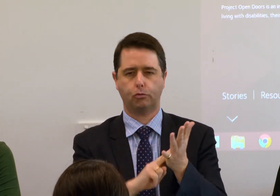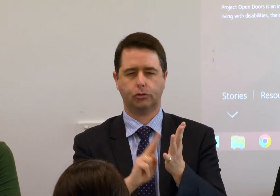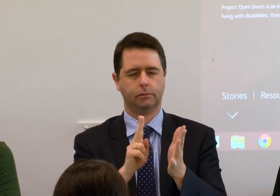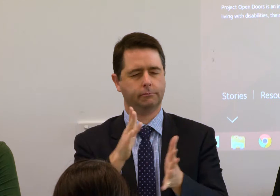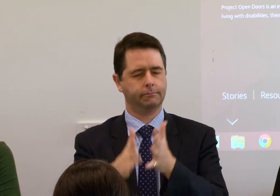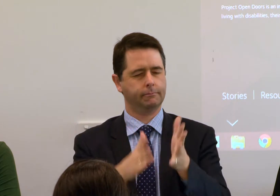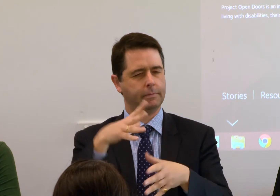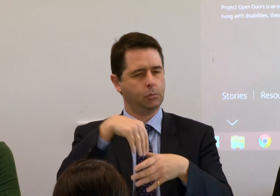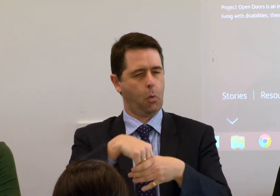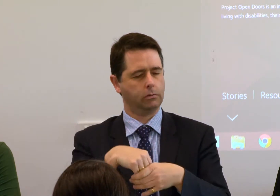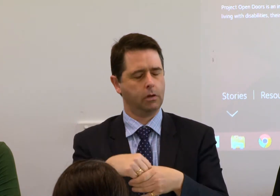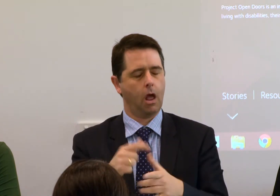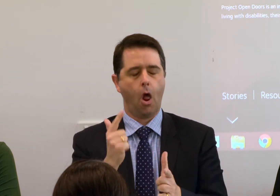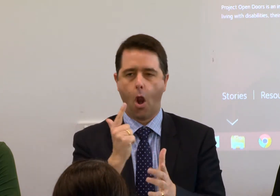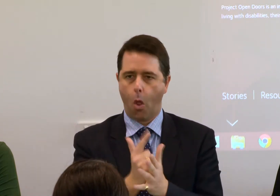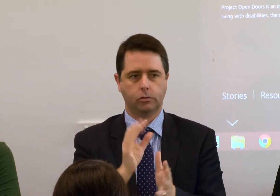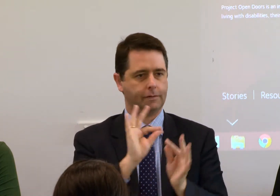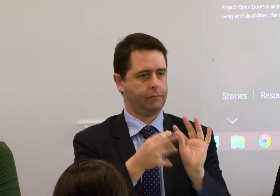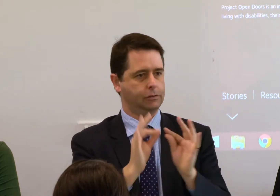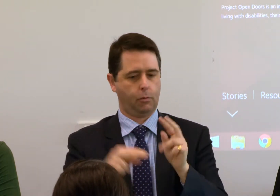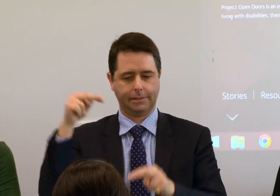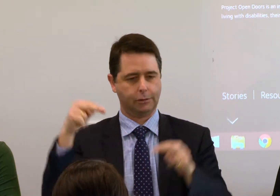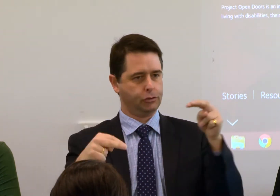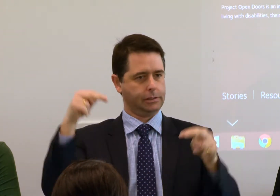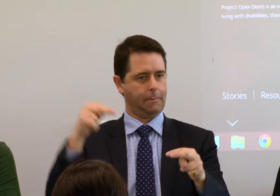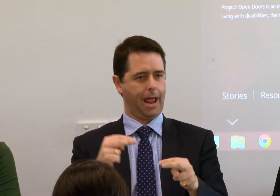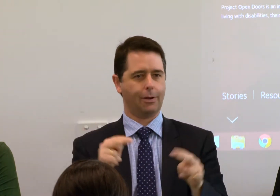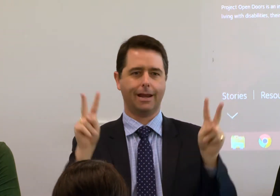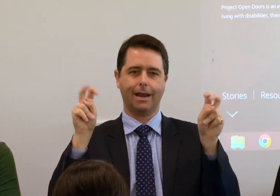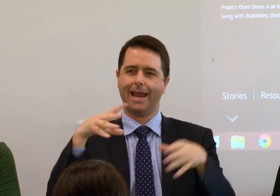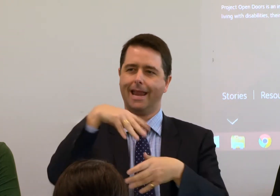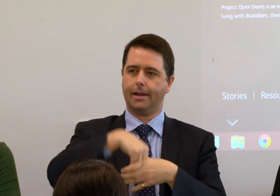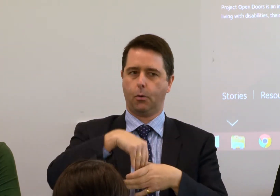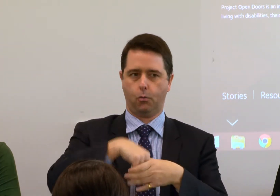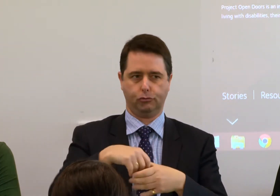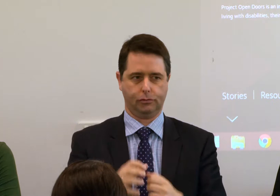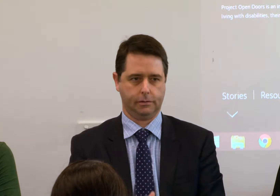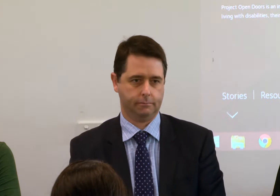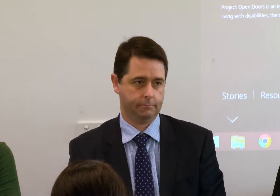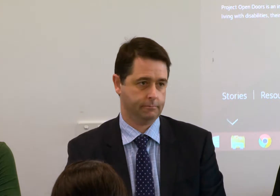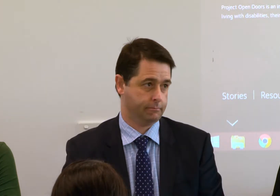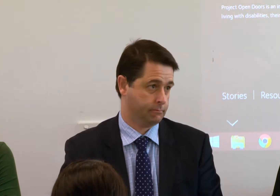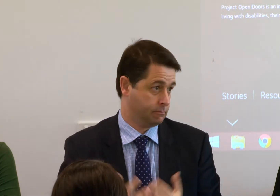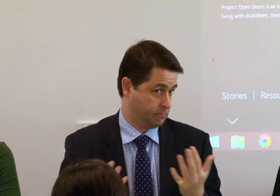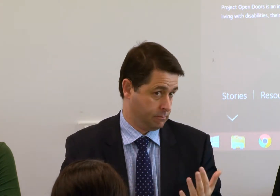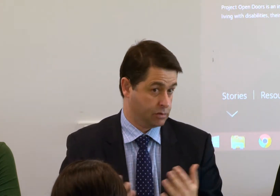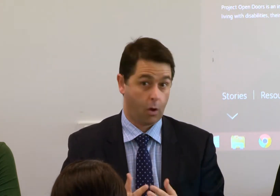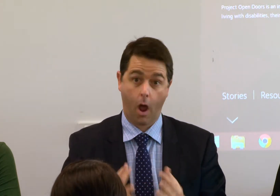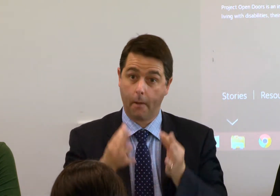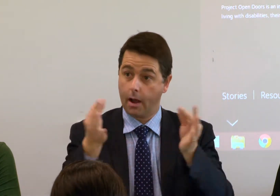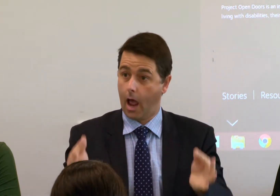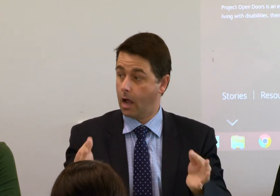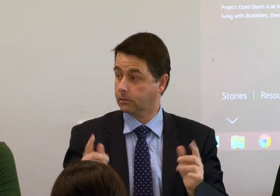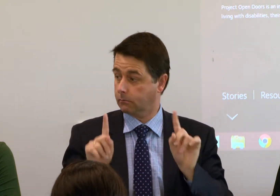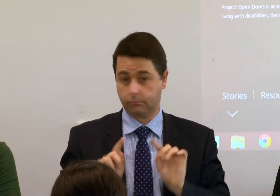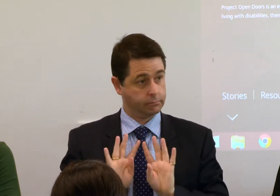I might just start with this idea of inclusion and what it means, because there's so many interpretations and perspectives on inclusion.